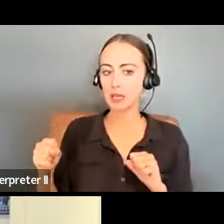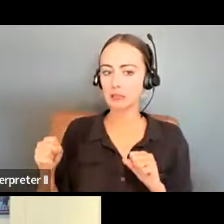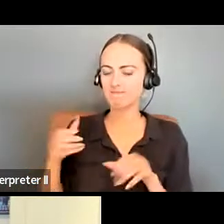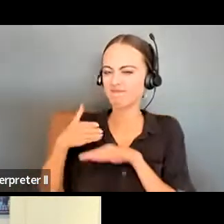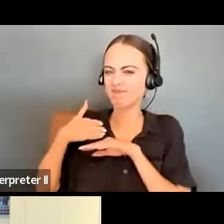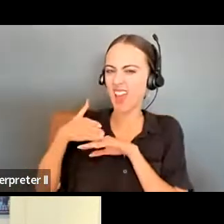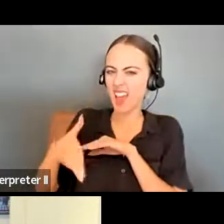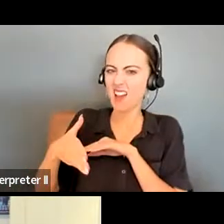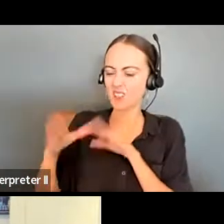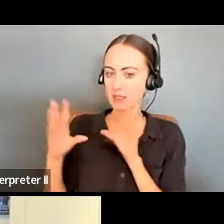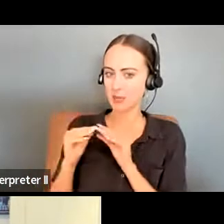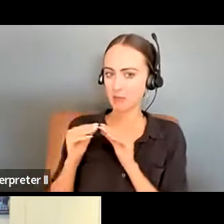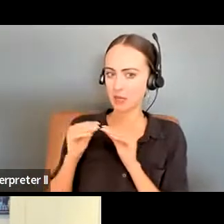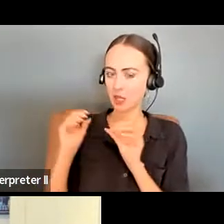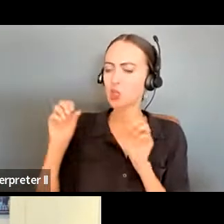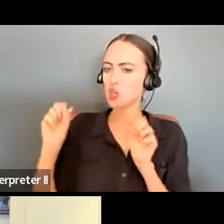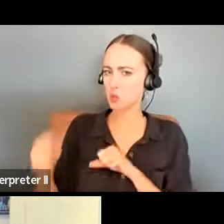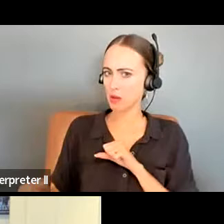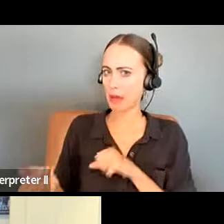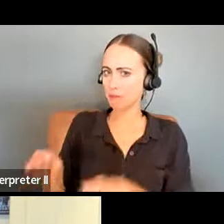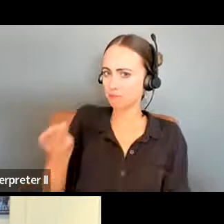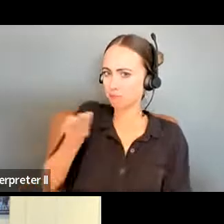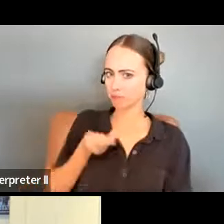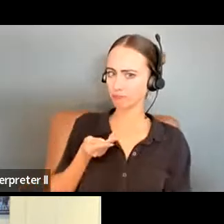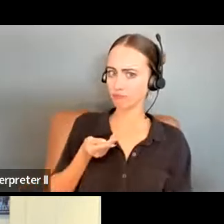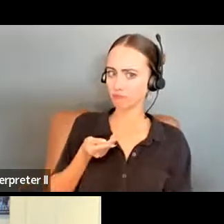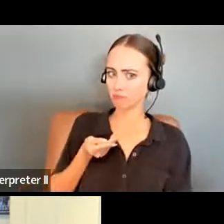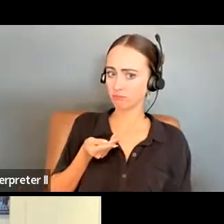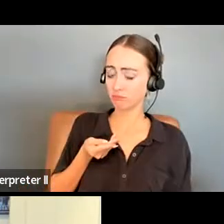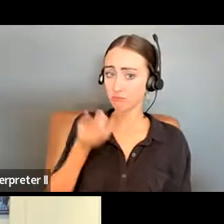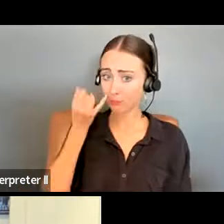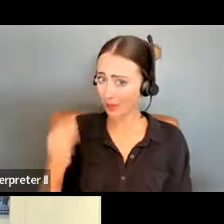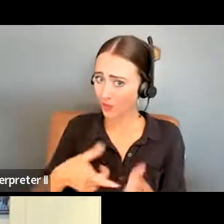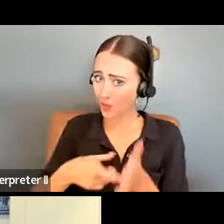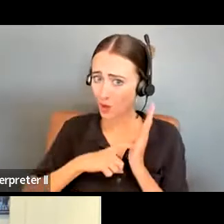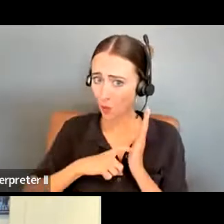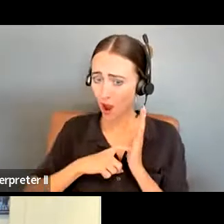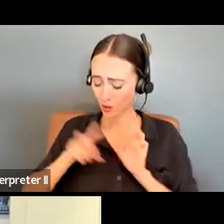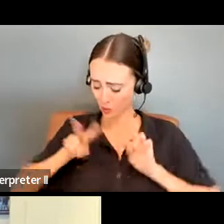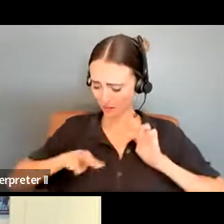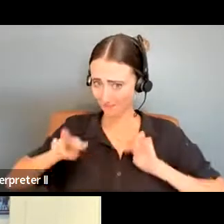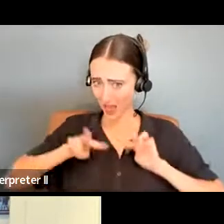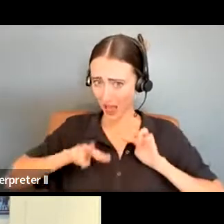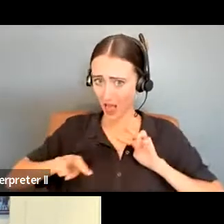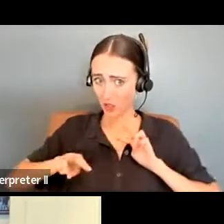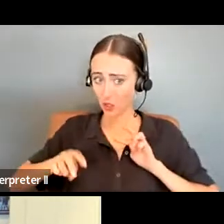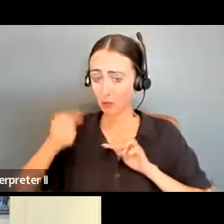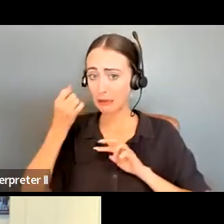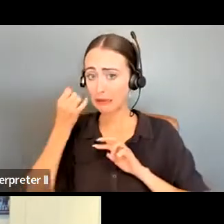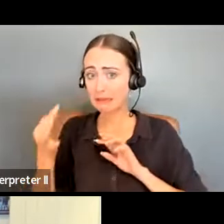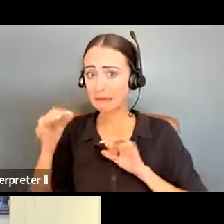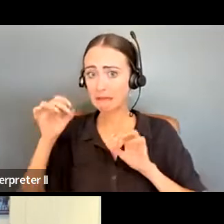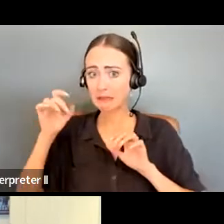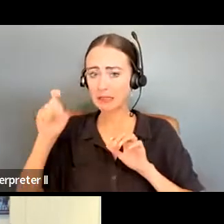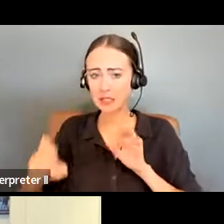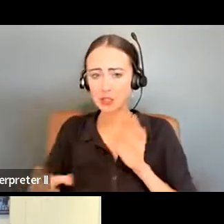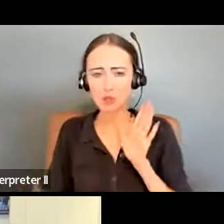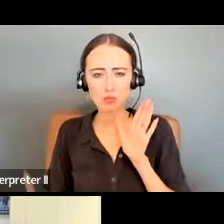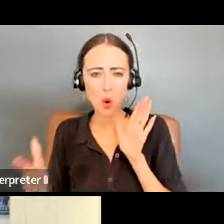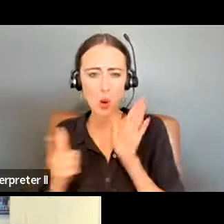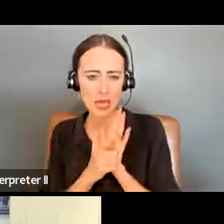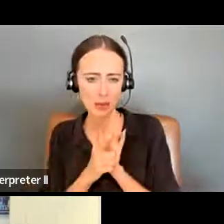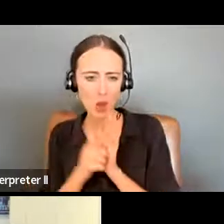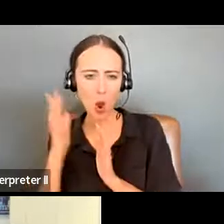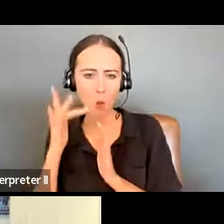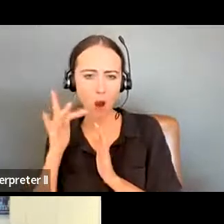the meeting, give me that, because if they're required to evaluate whether to prohibit, I don't see how that